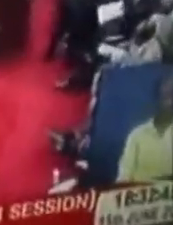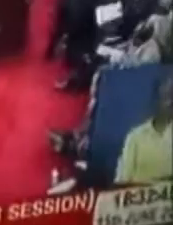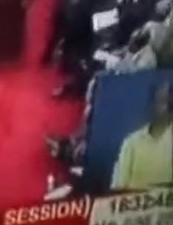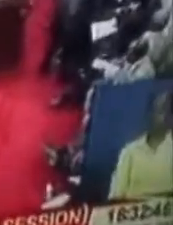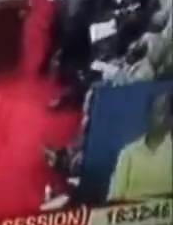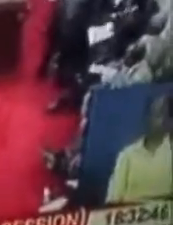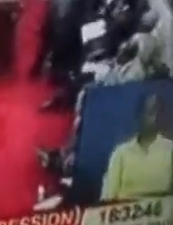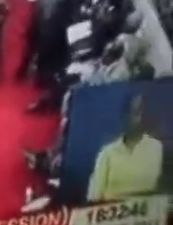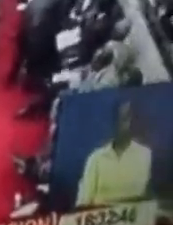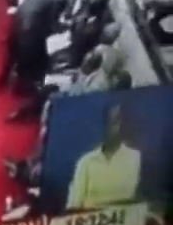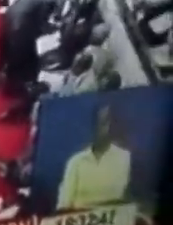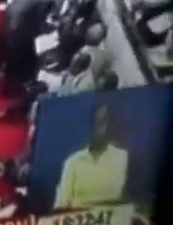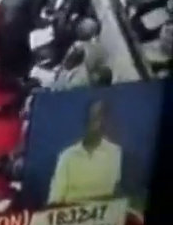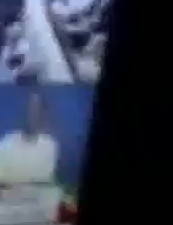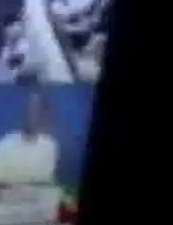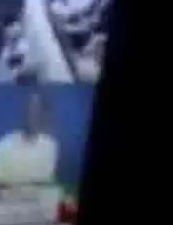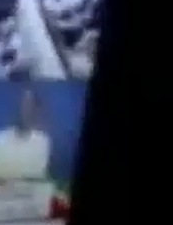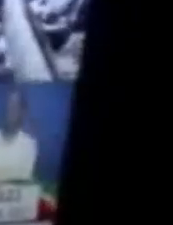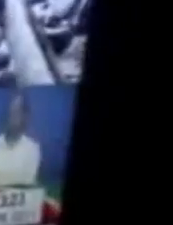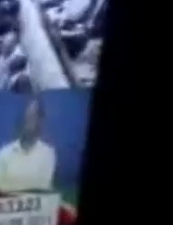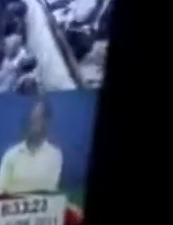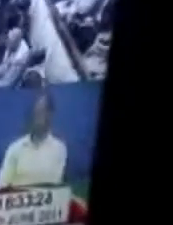Hello.